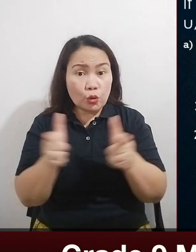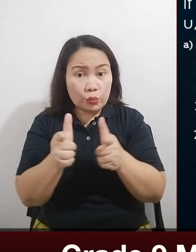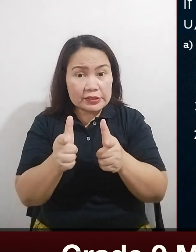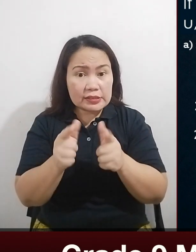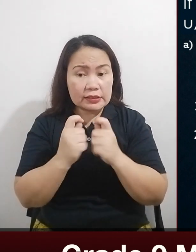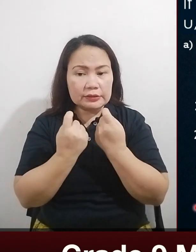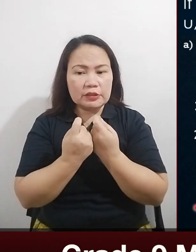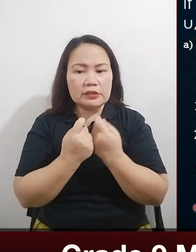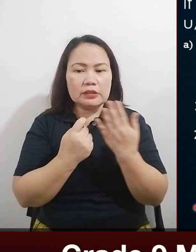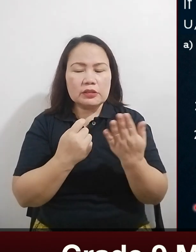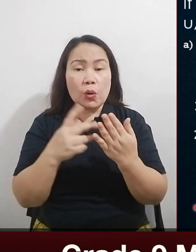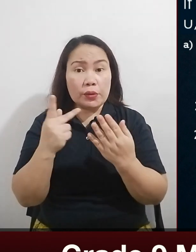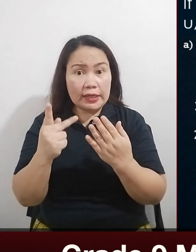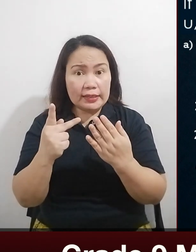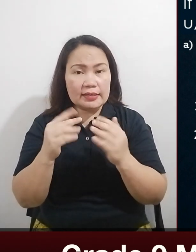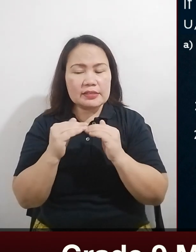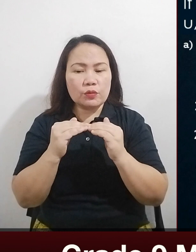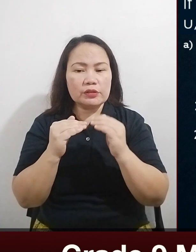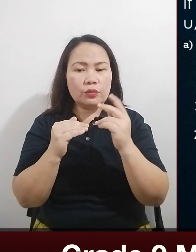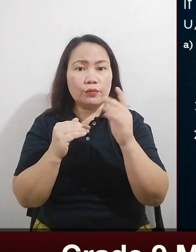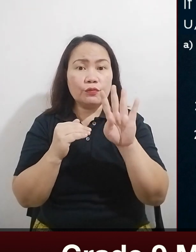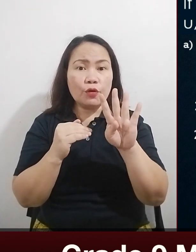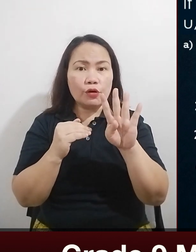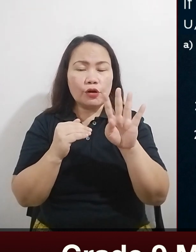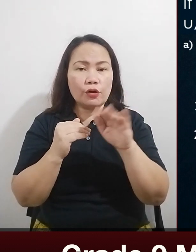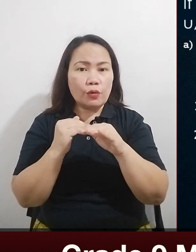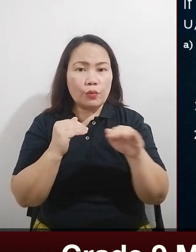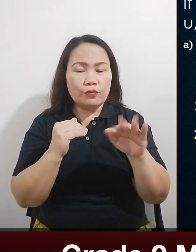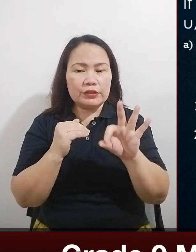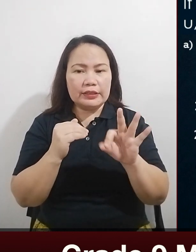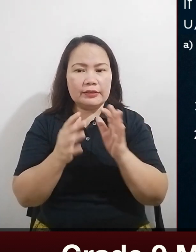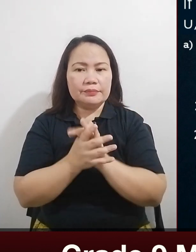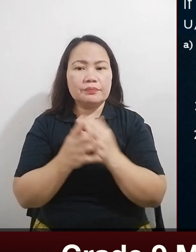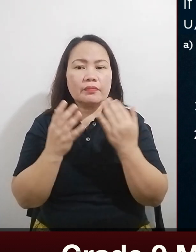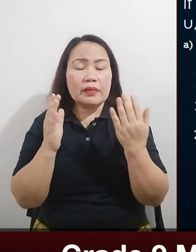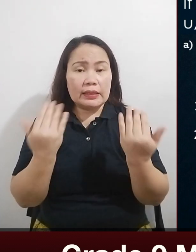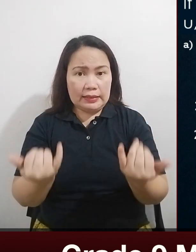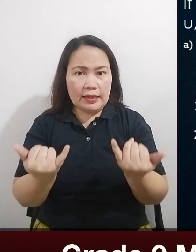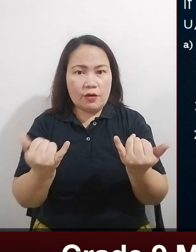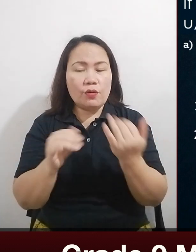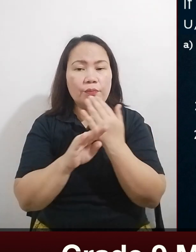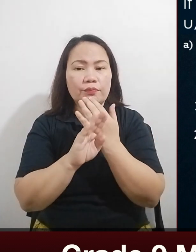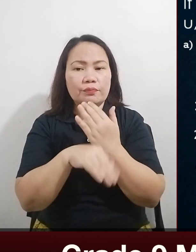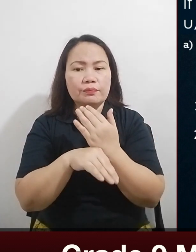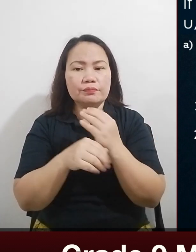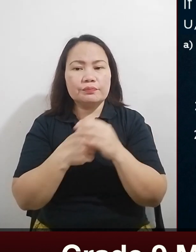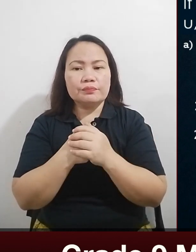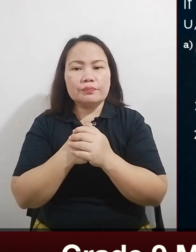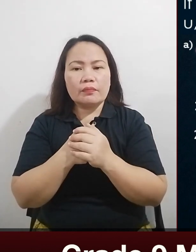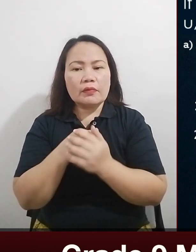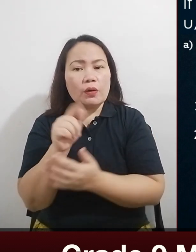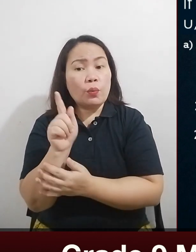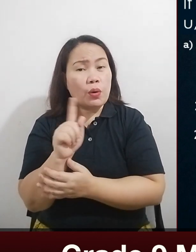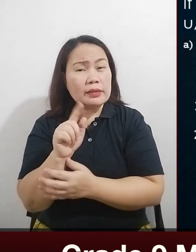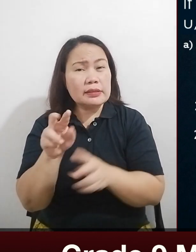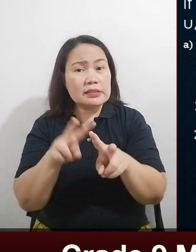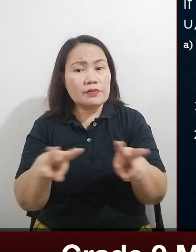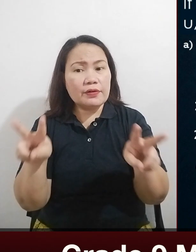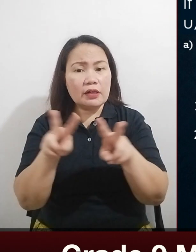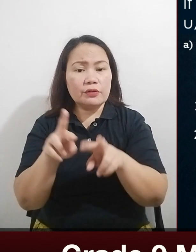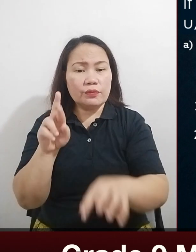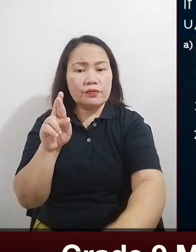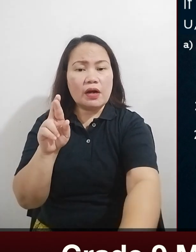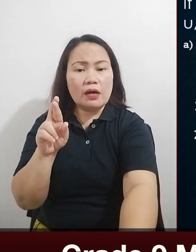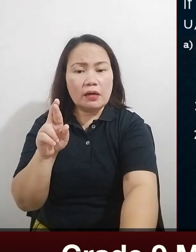9. Okay, so yung constant of variation natin is 4 over 9. Ngayon, balik tayo dito sa tinatanong. Ano daw